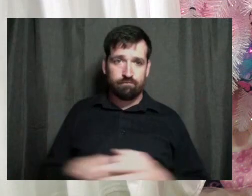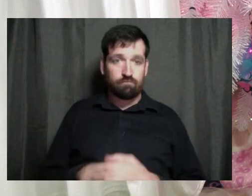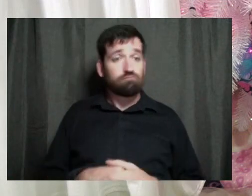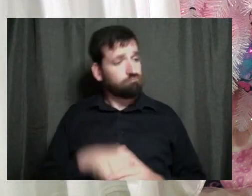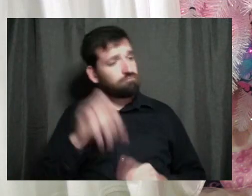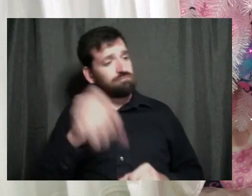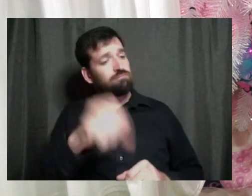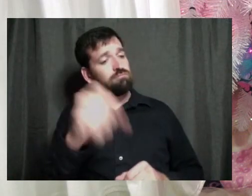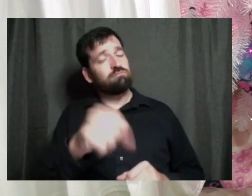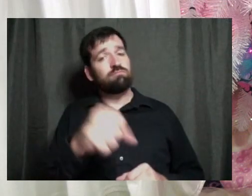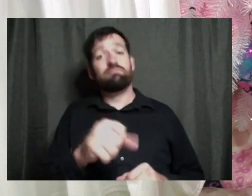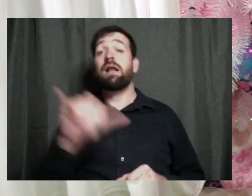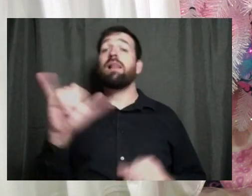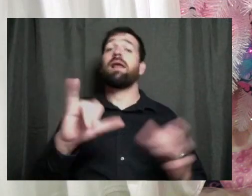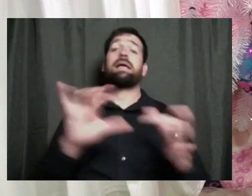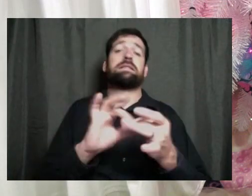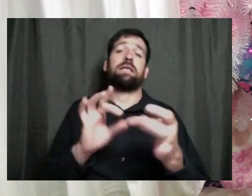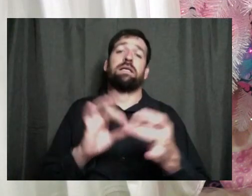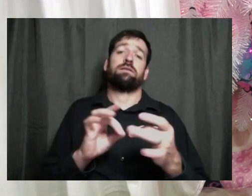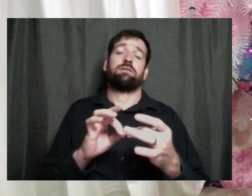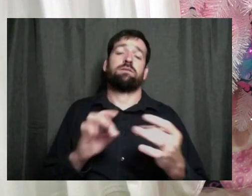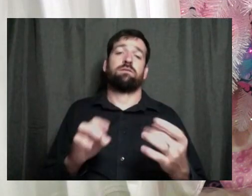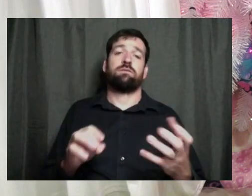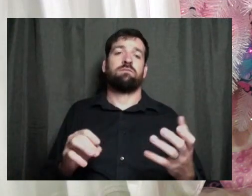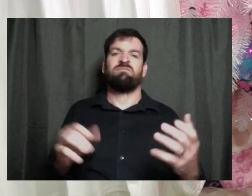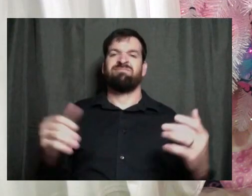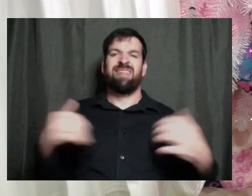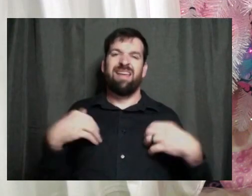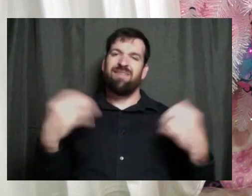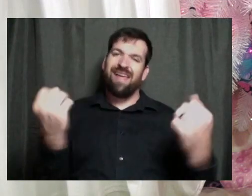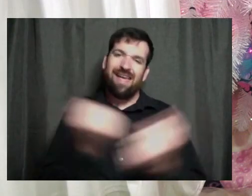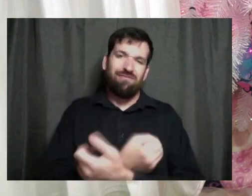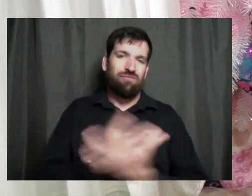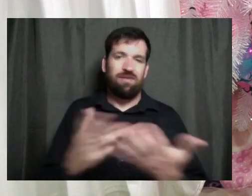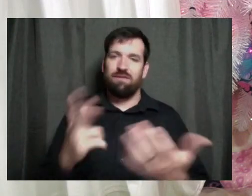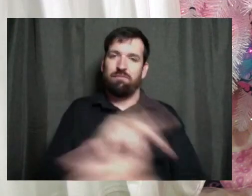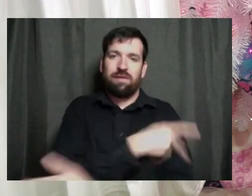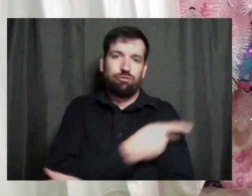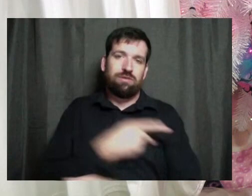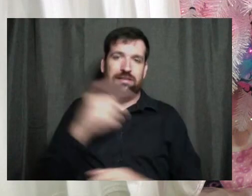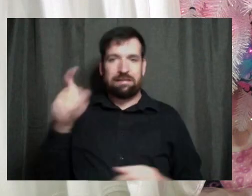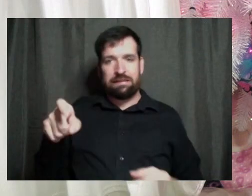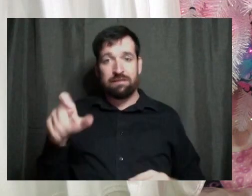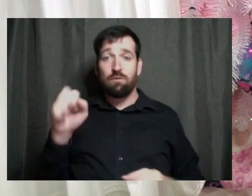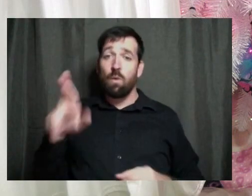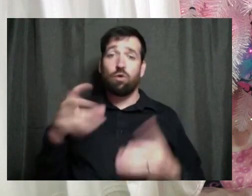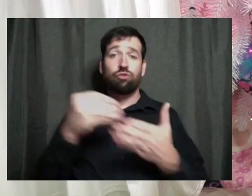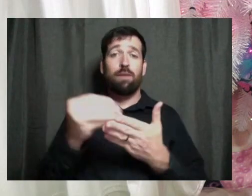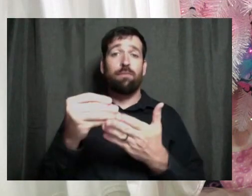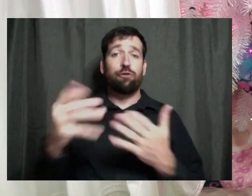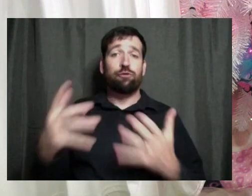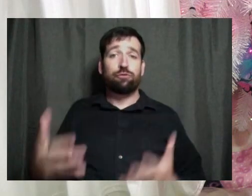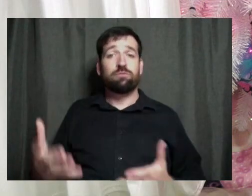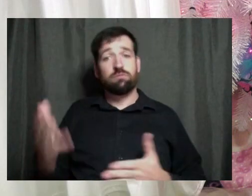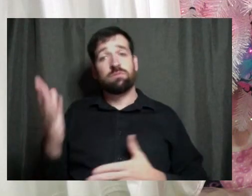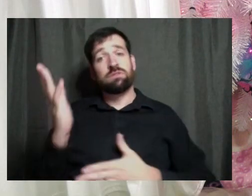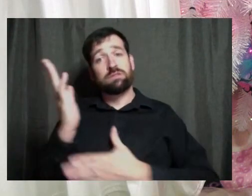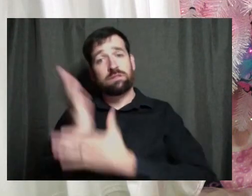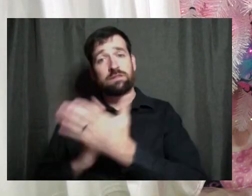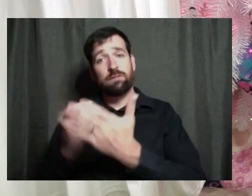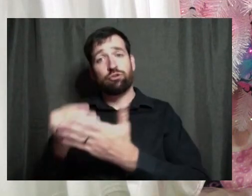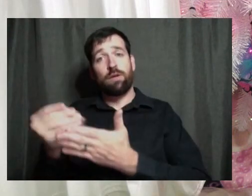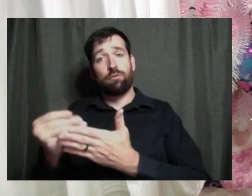Absolutely. Like I said before, we have everything a patient needs or a shopper. Some shoppers will come